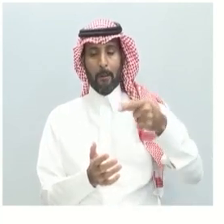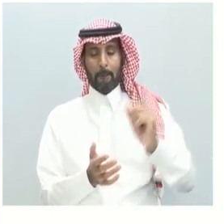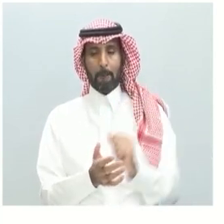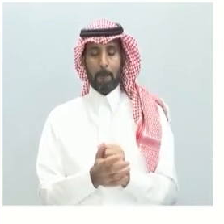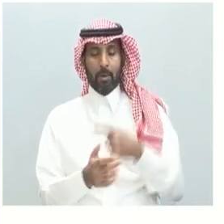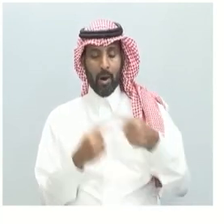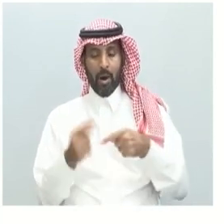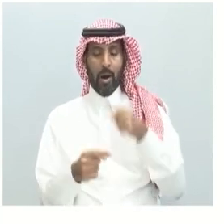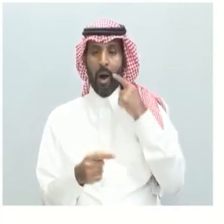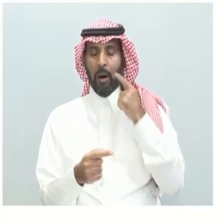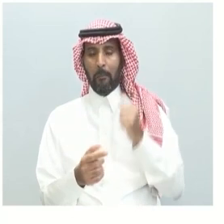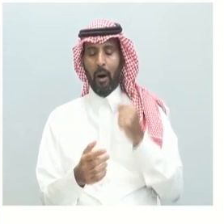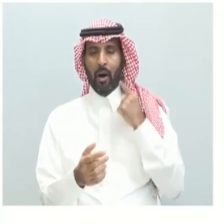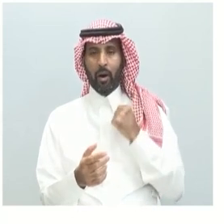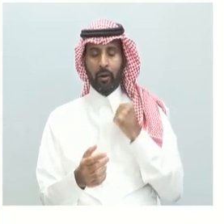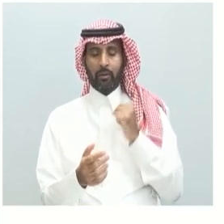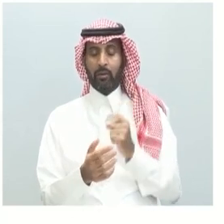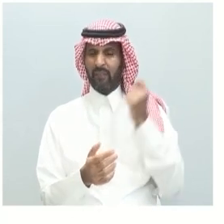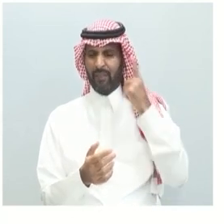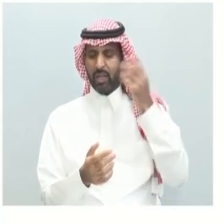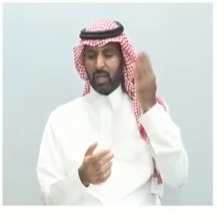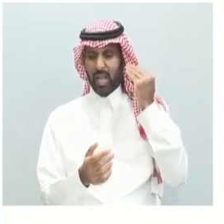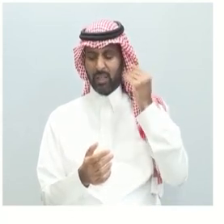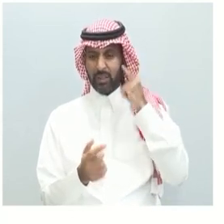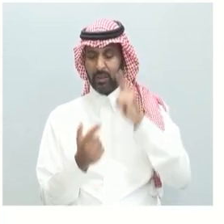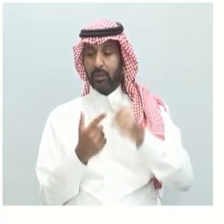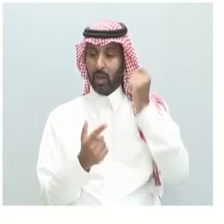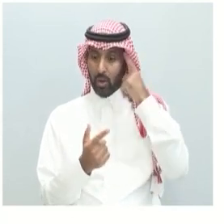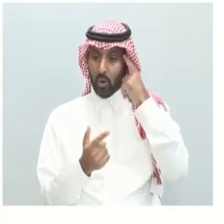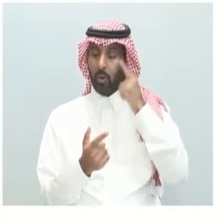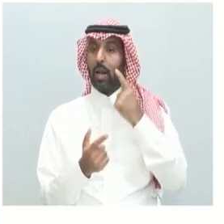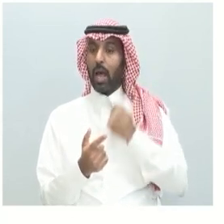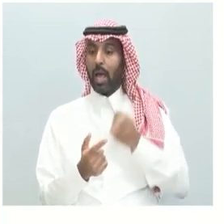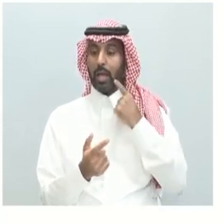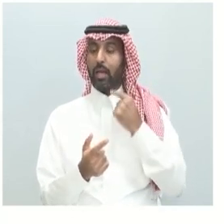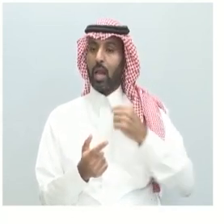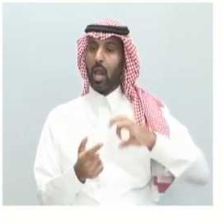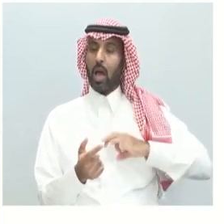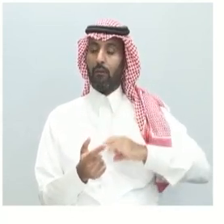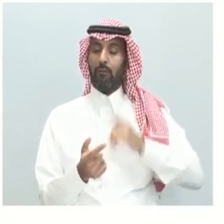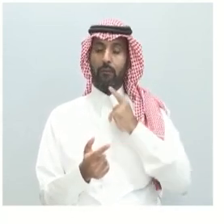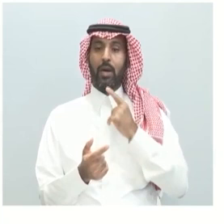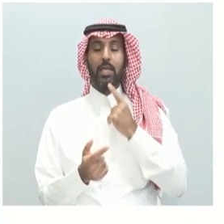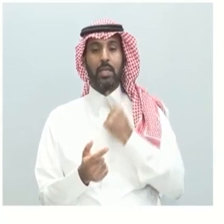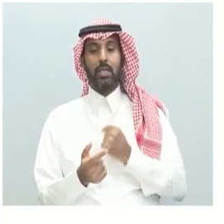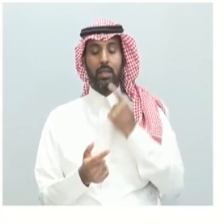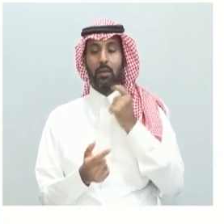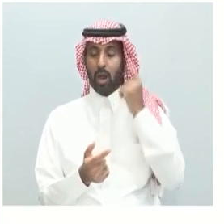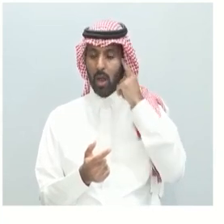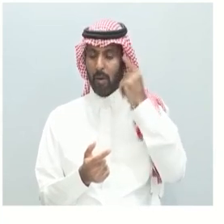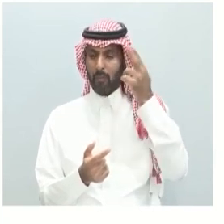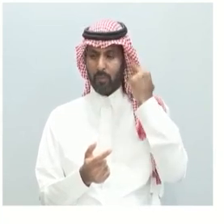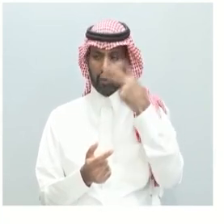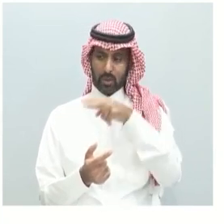form, like believe, forget, hear, know, like, love, need, prefer, remember,